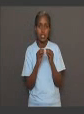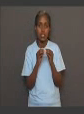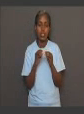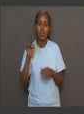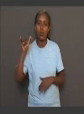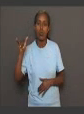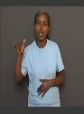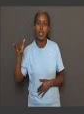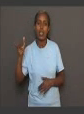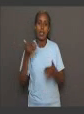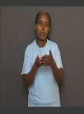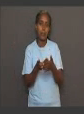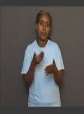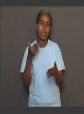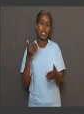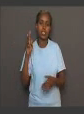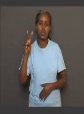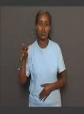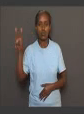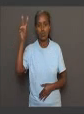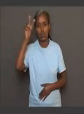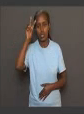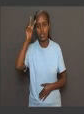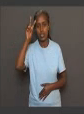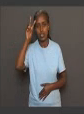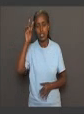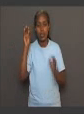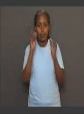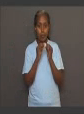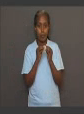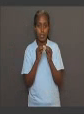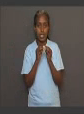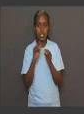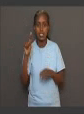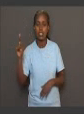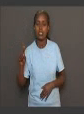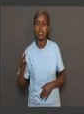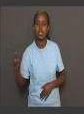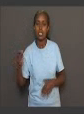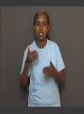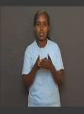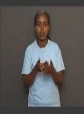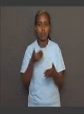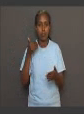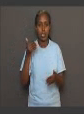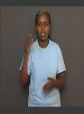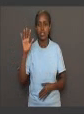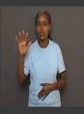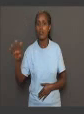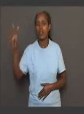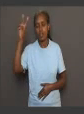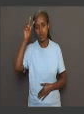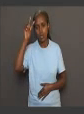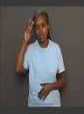plus y minus 2 squared plus z minus